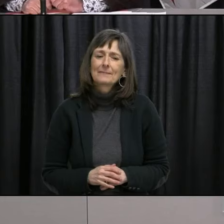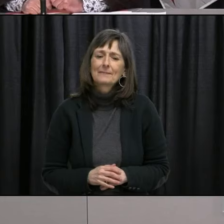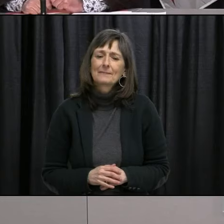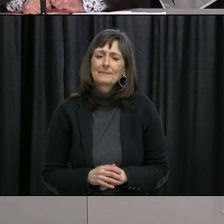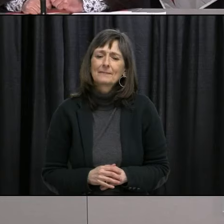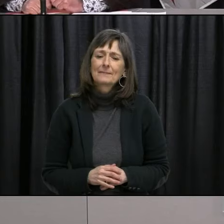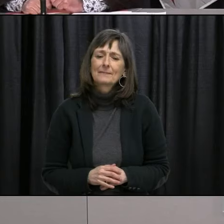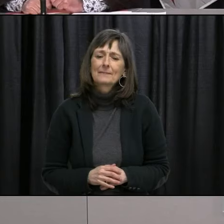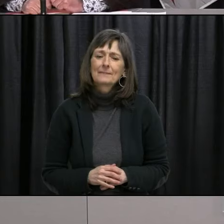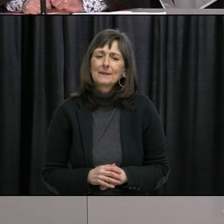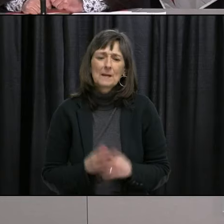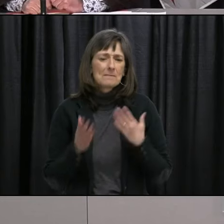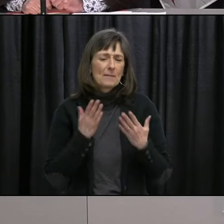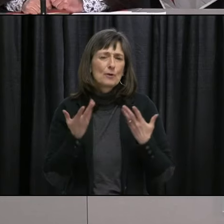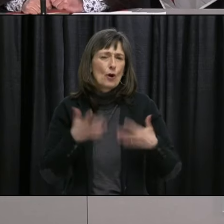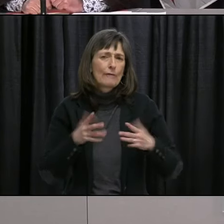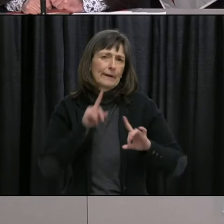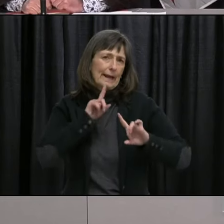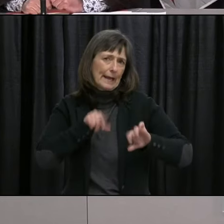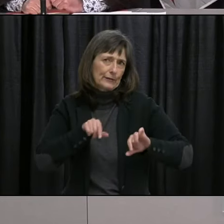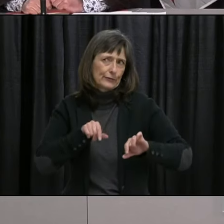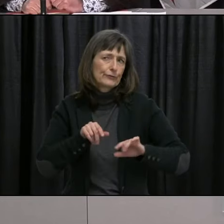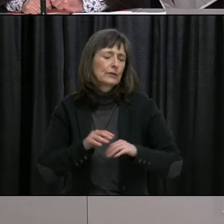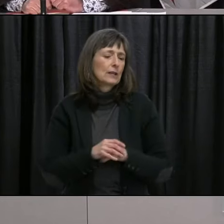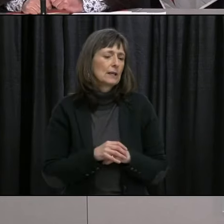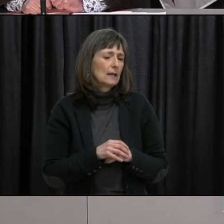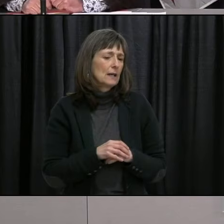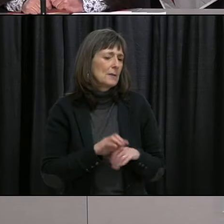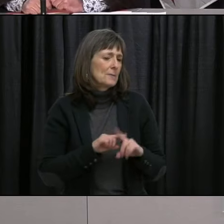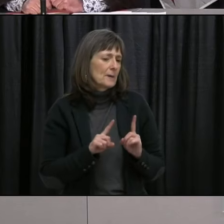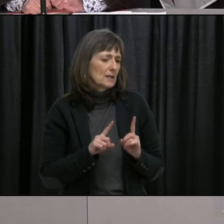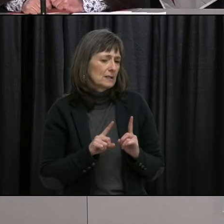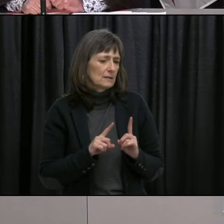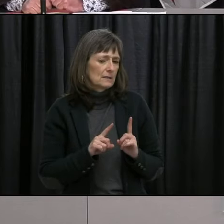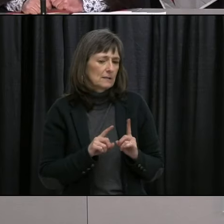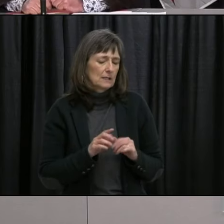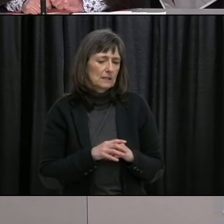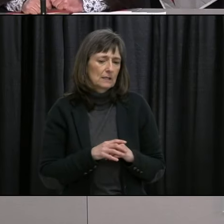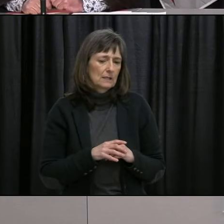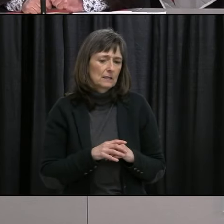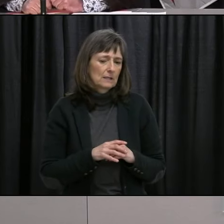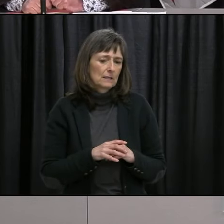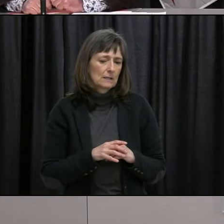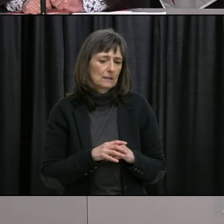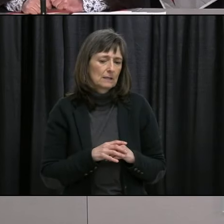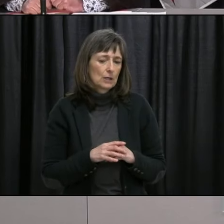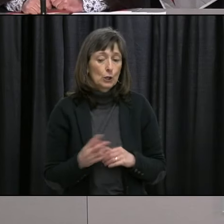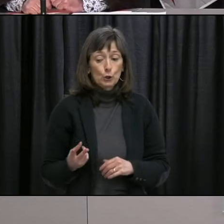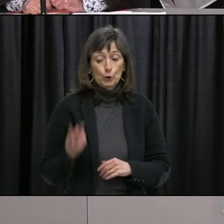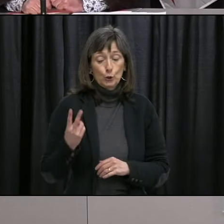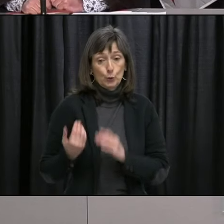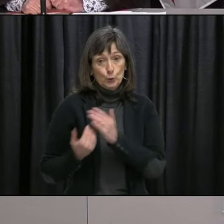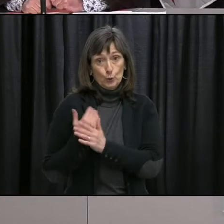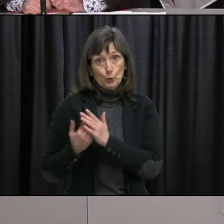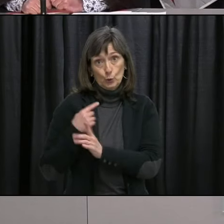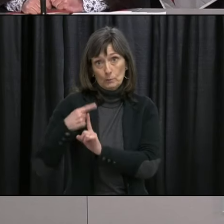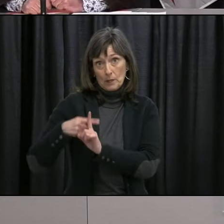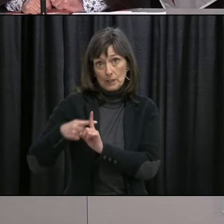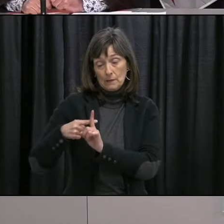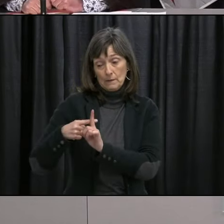This may have been answered before, but do we know whether the two new cases are